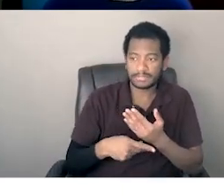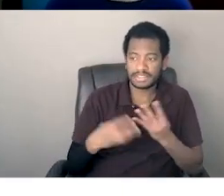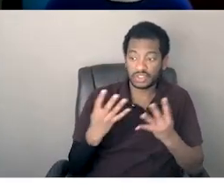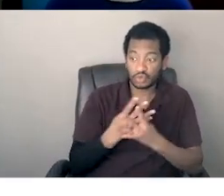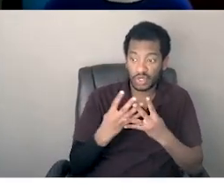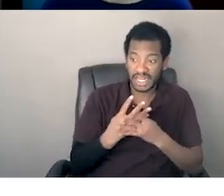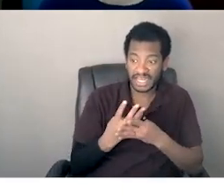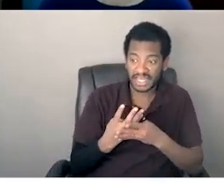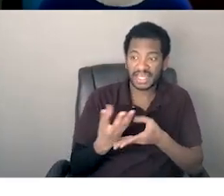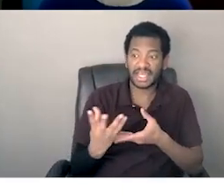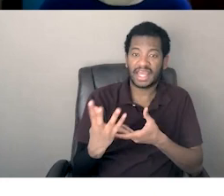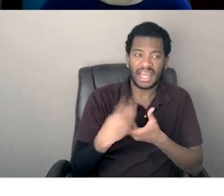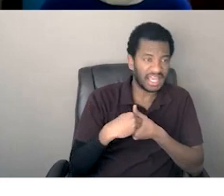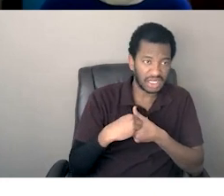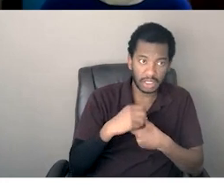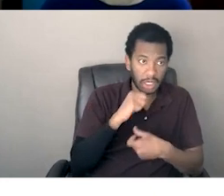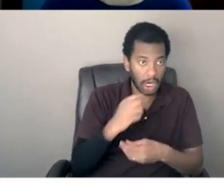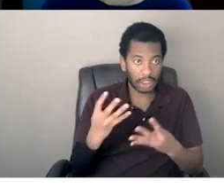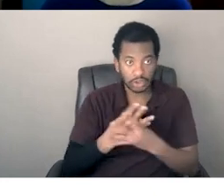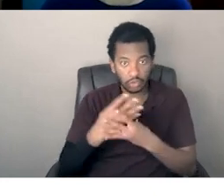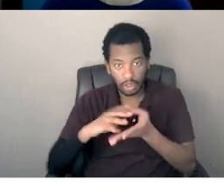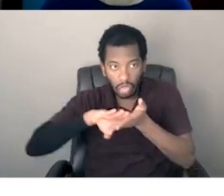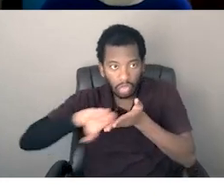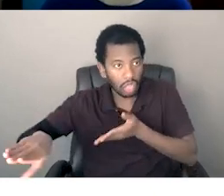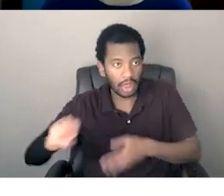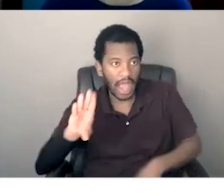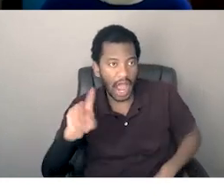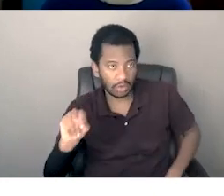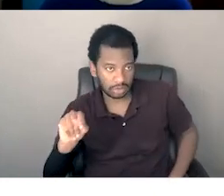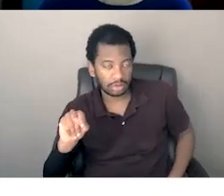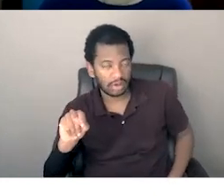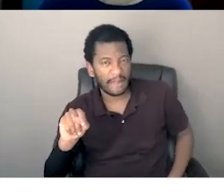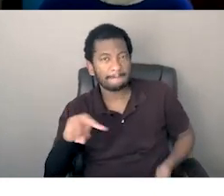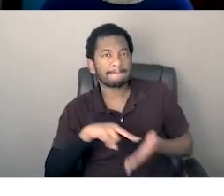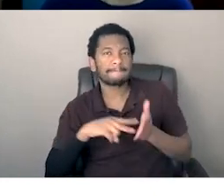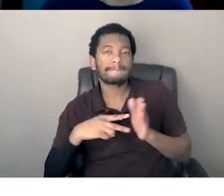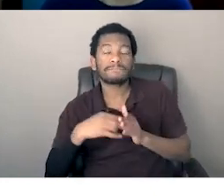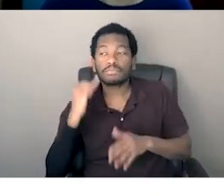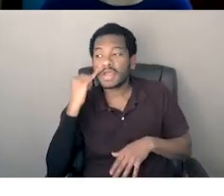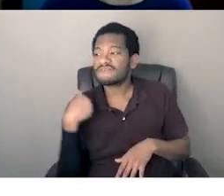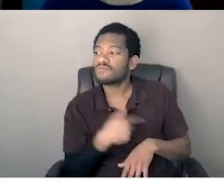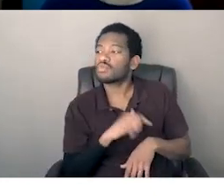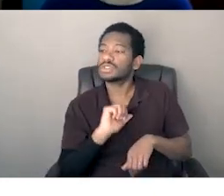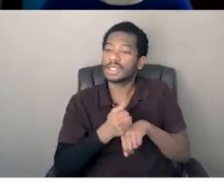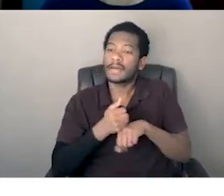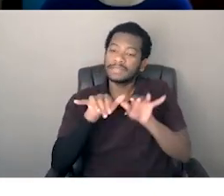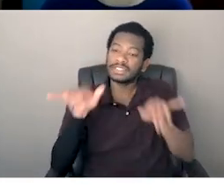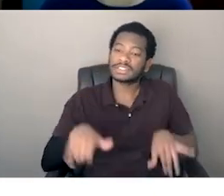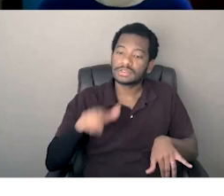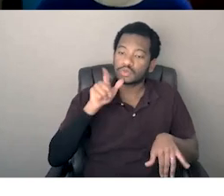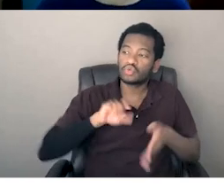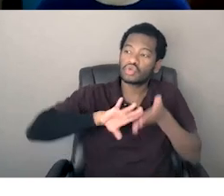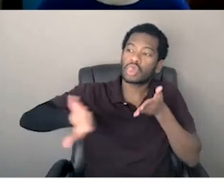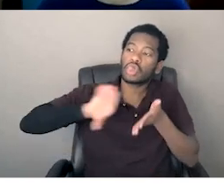not screening out. And this is because when we set up systems that screen out people, we could